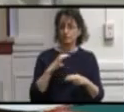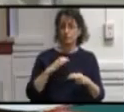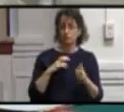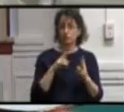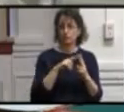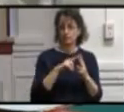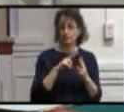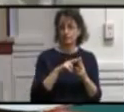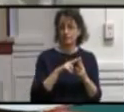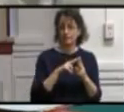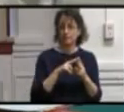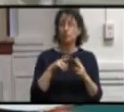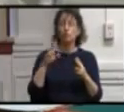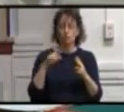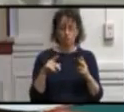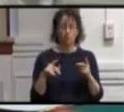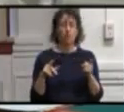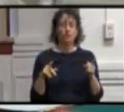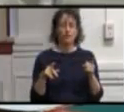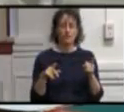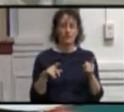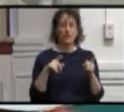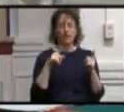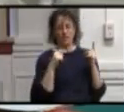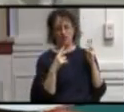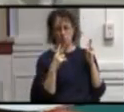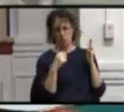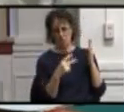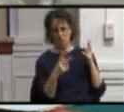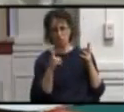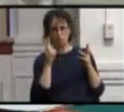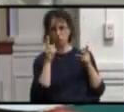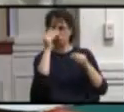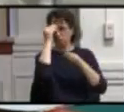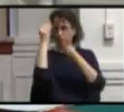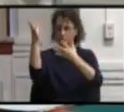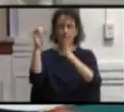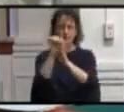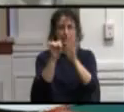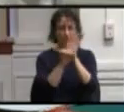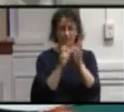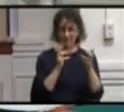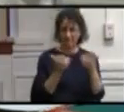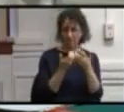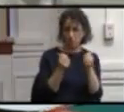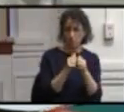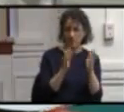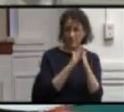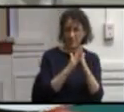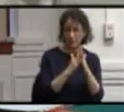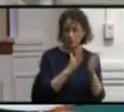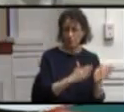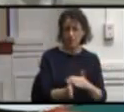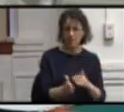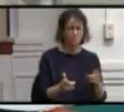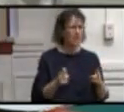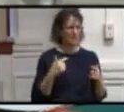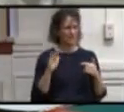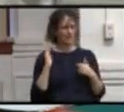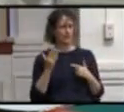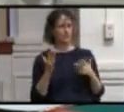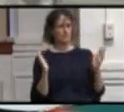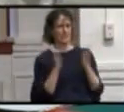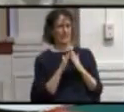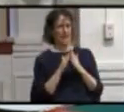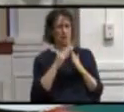look at it and say, does it fit within the town plan? Well, of course, who knows better about the town plan than the town? So